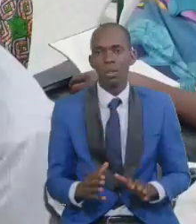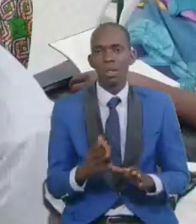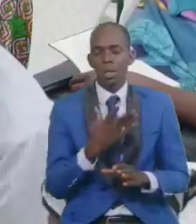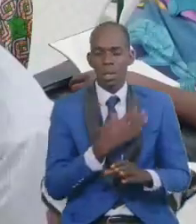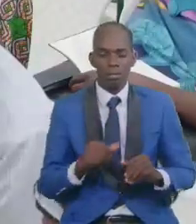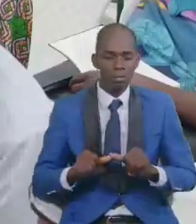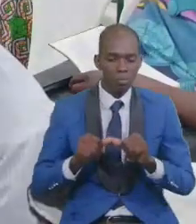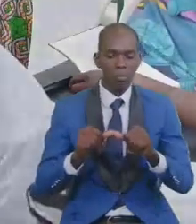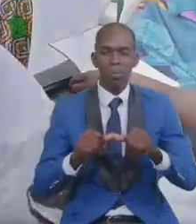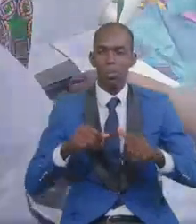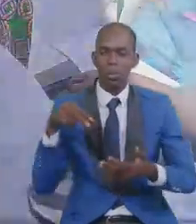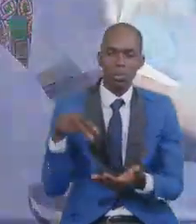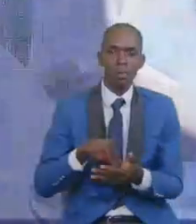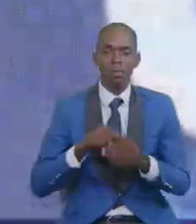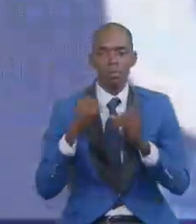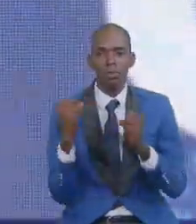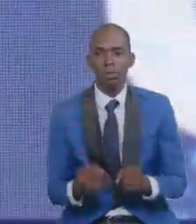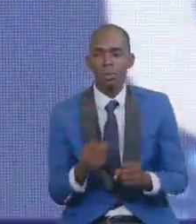and steadfast?